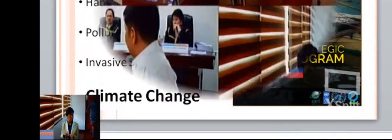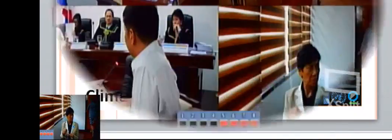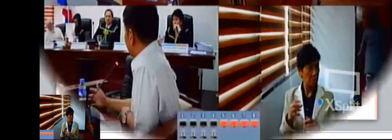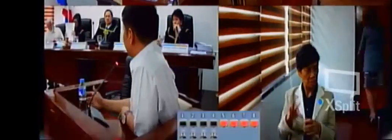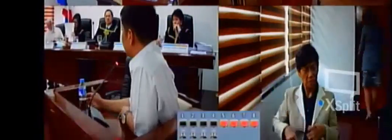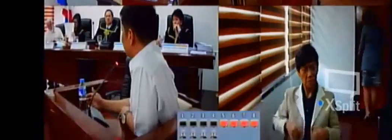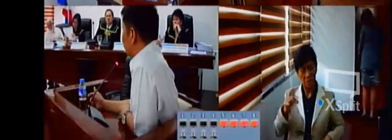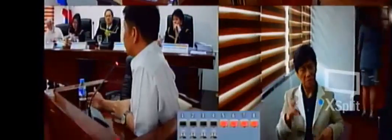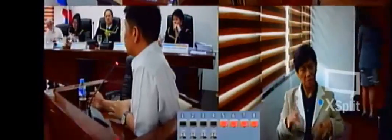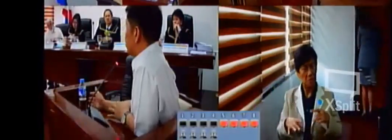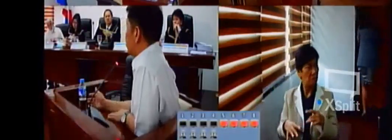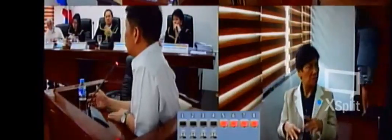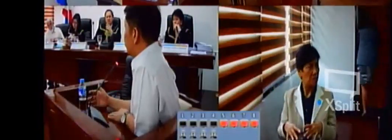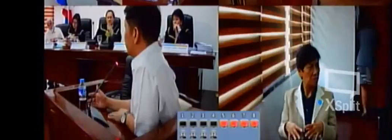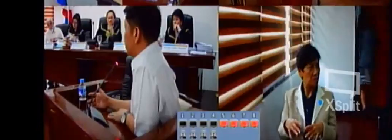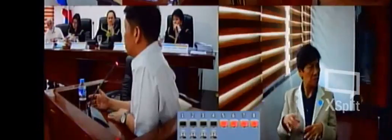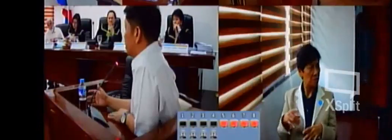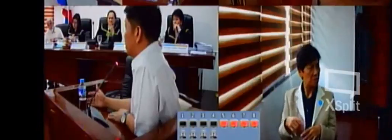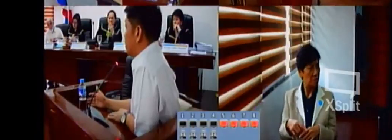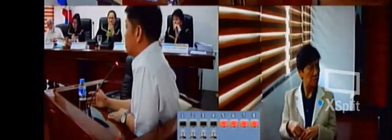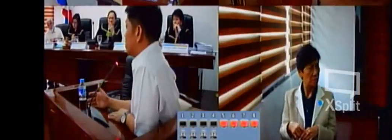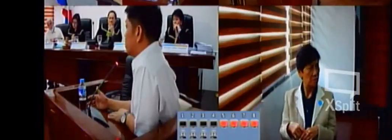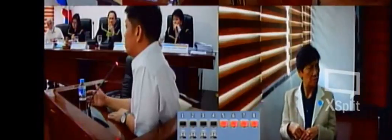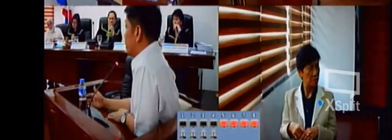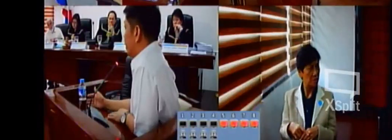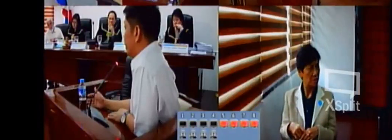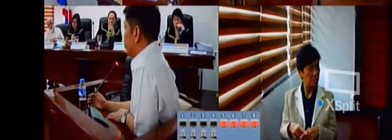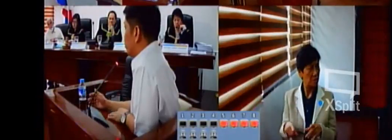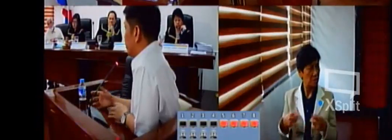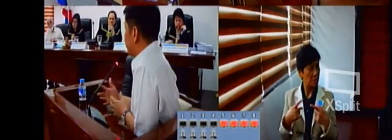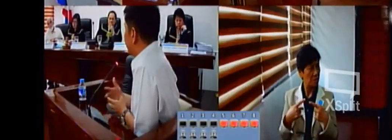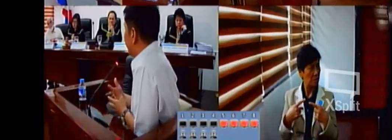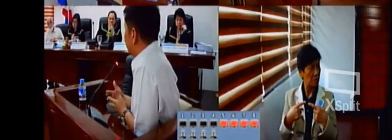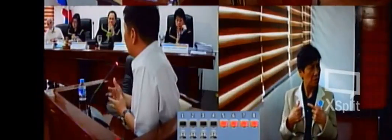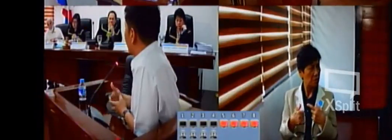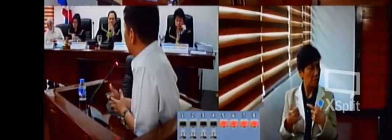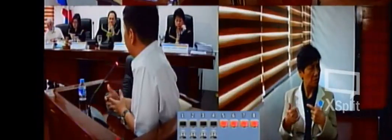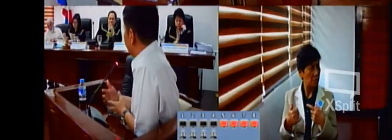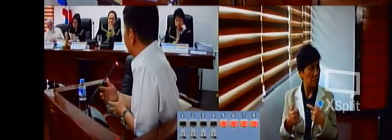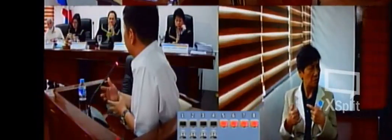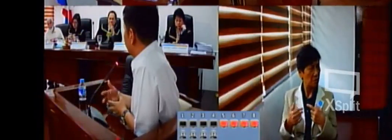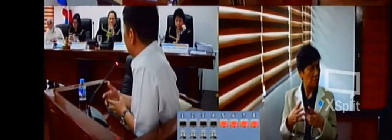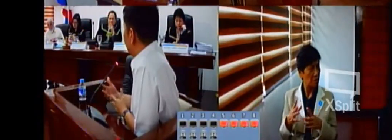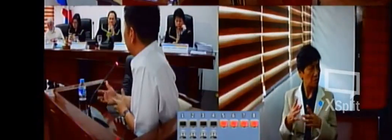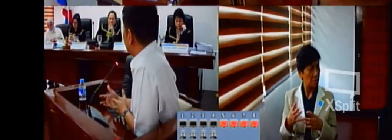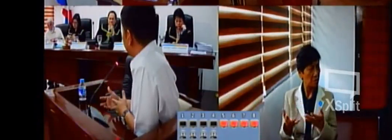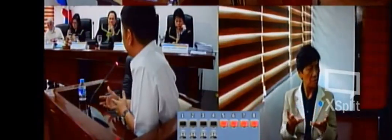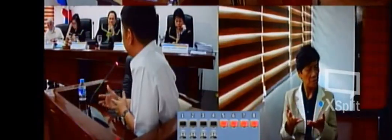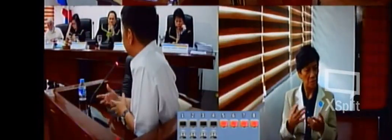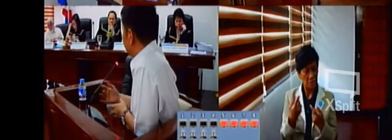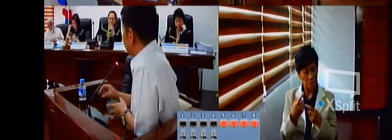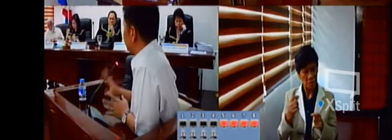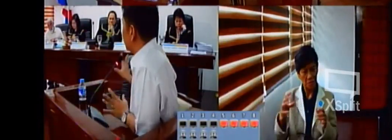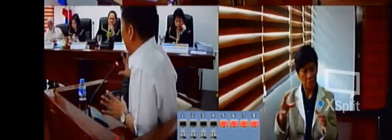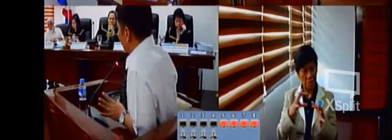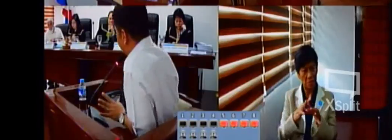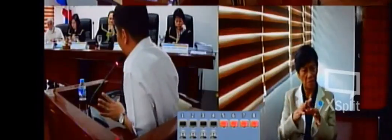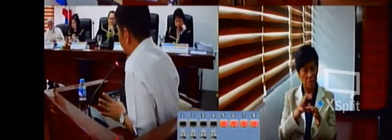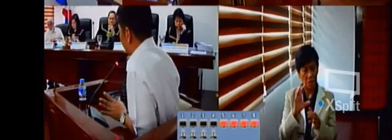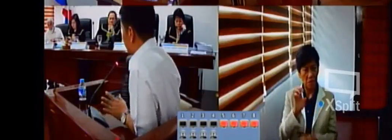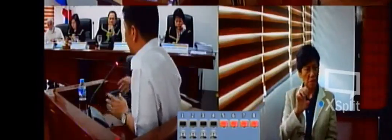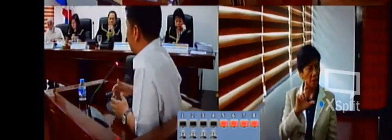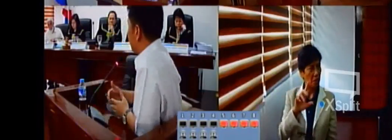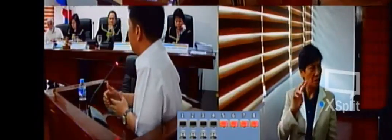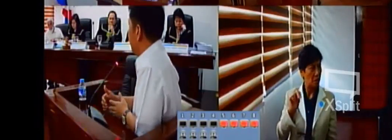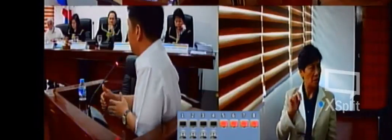to certain blooms. Although there are, I think, some publications where they try to correlate El Nino events, not climate change